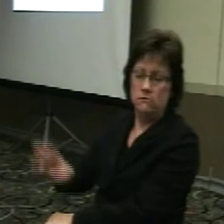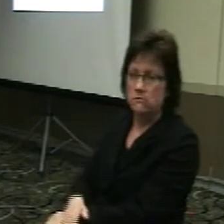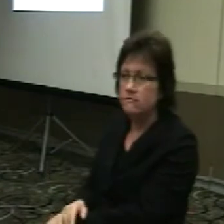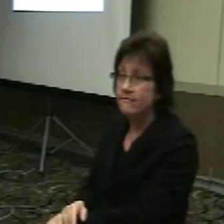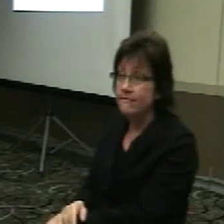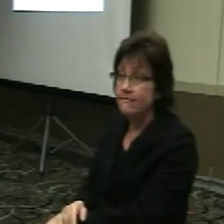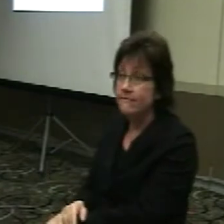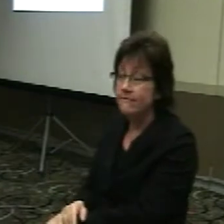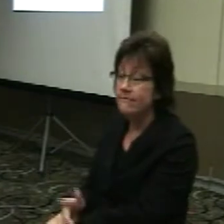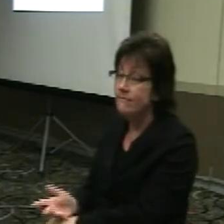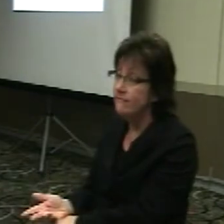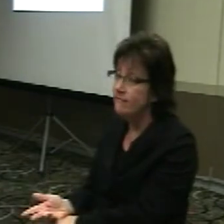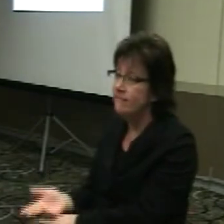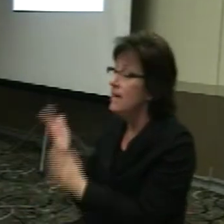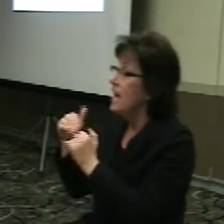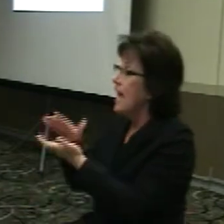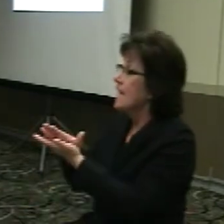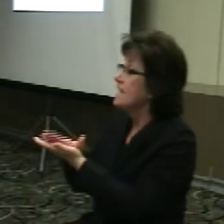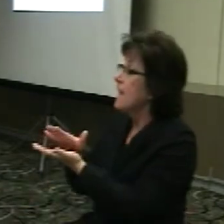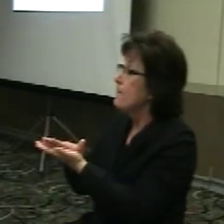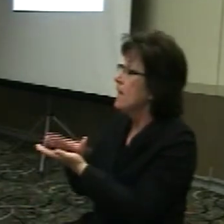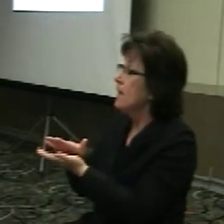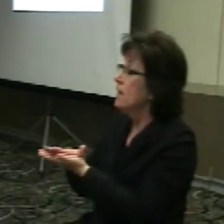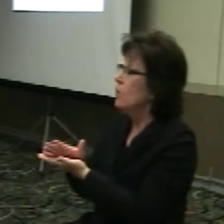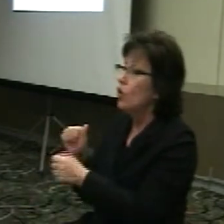Okay? How about academics?